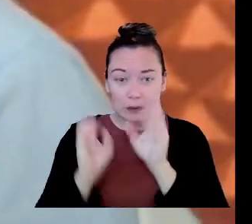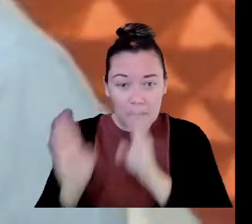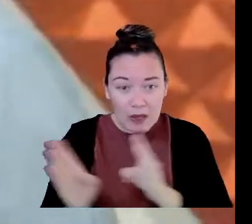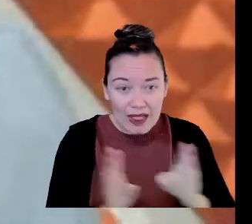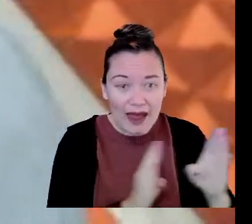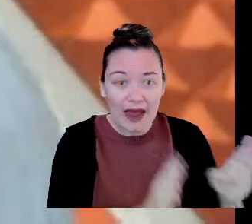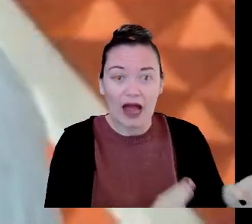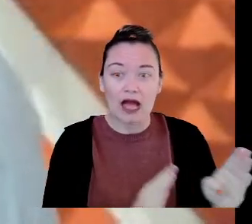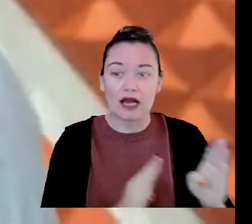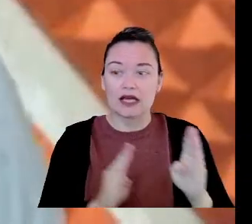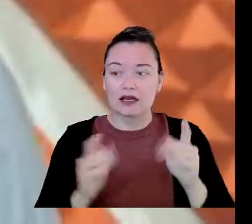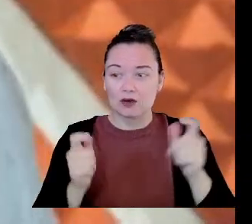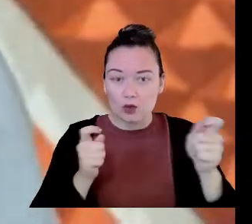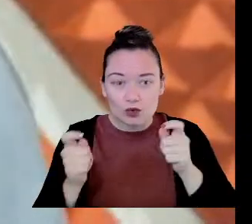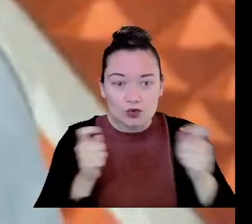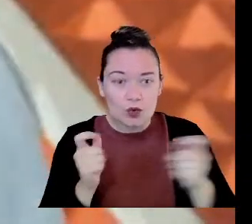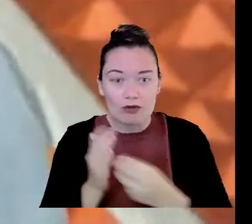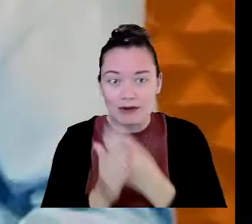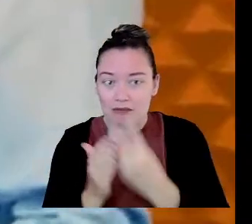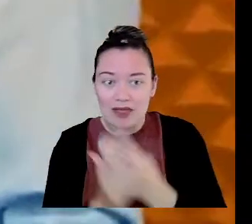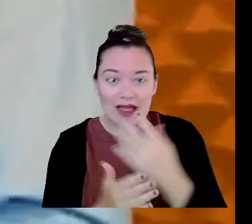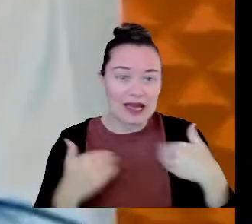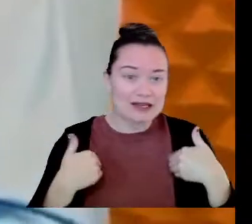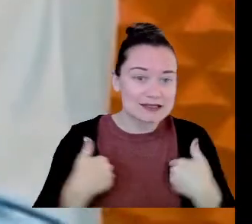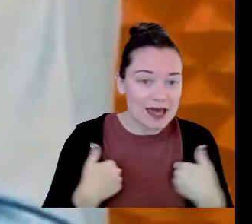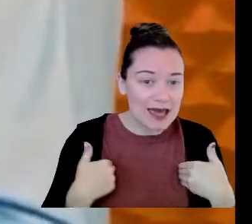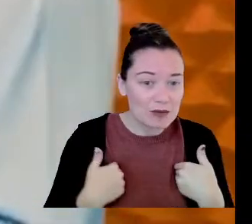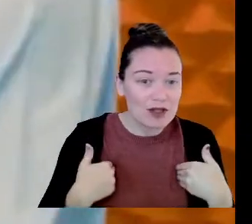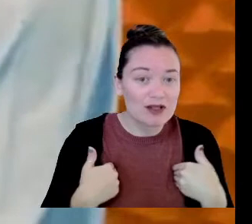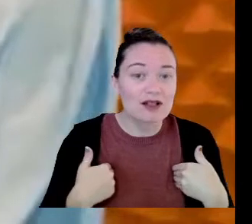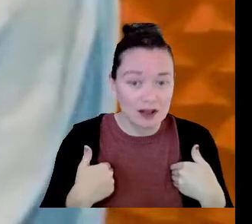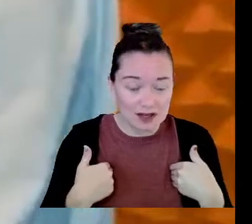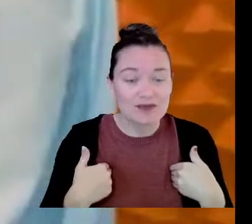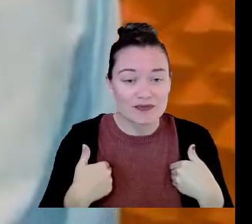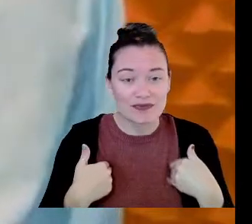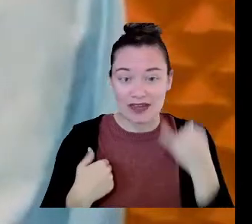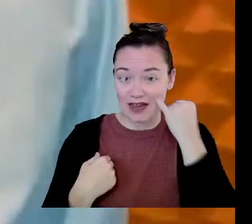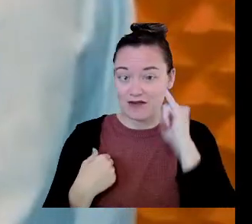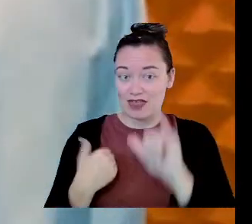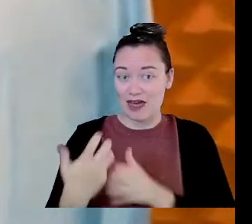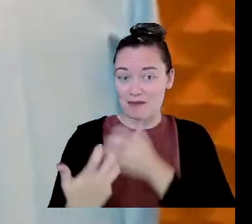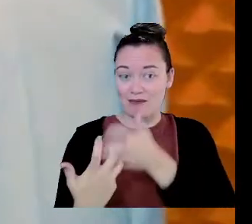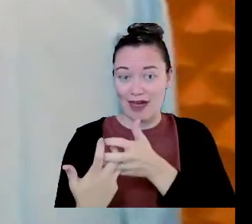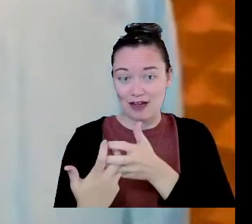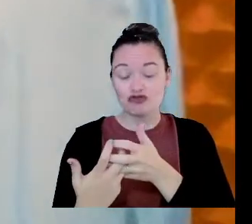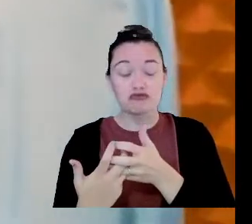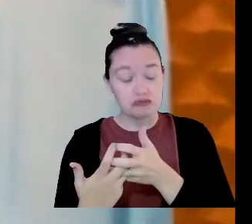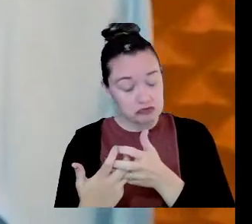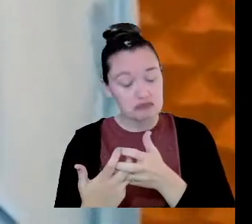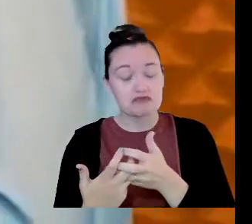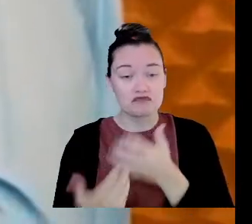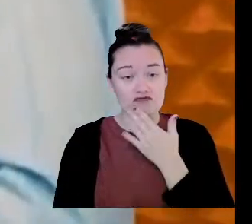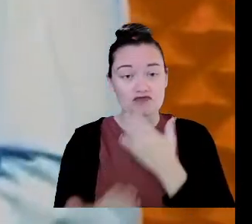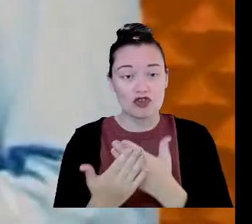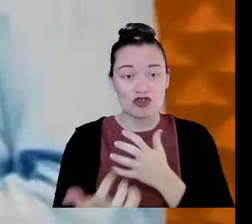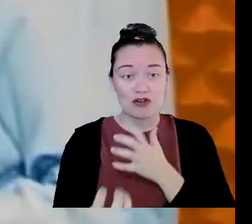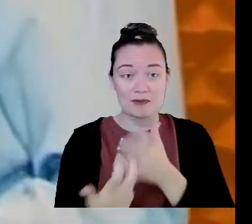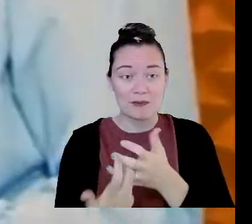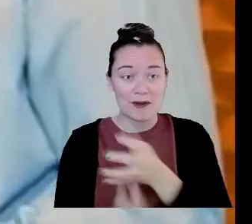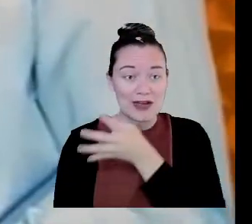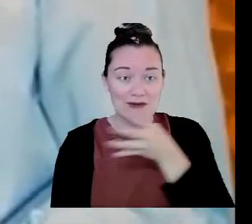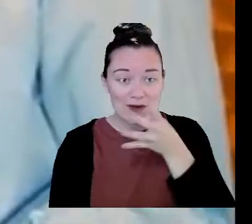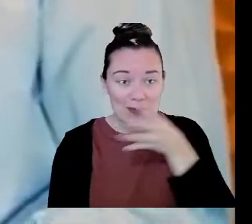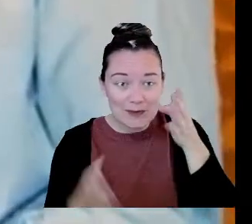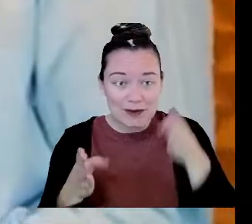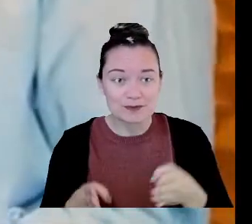it's a lot of dealing with plants and animals, and if that's something that's up your alley, then farming might definitely be for you. Animals